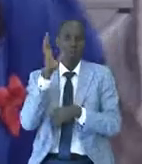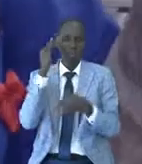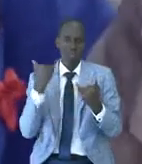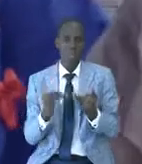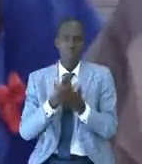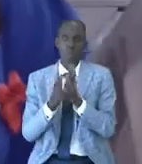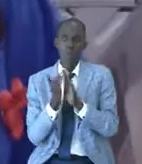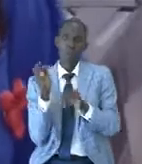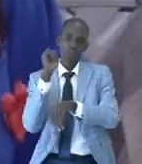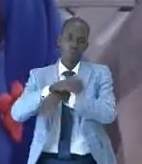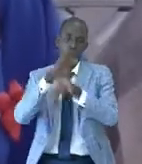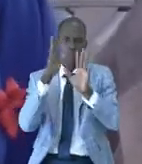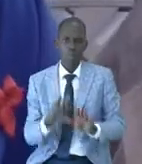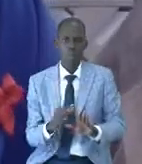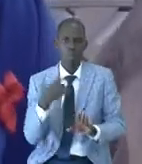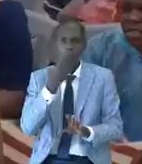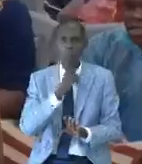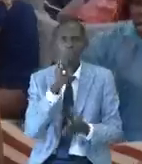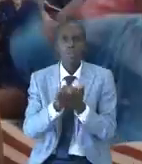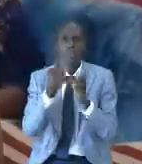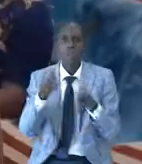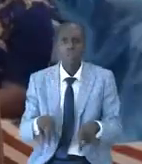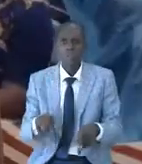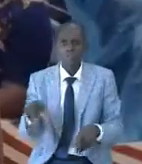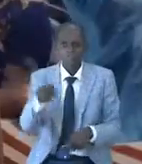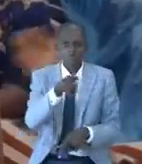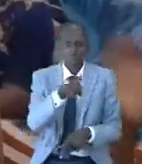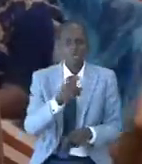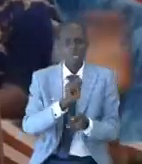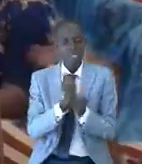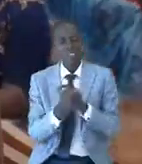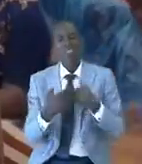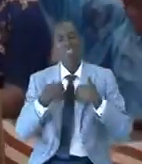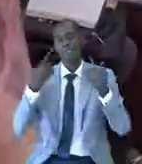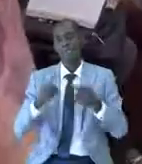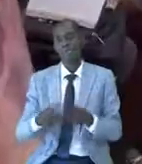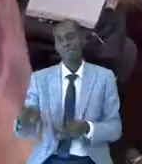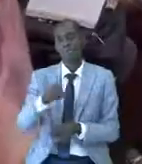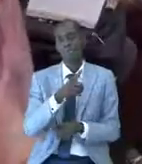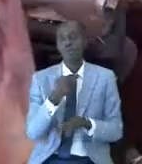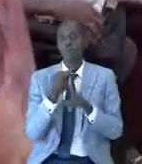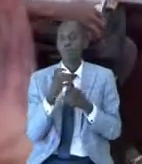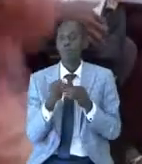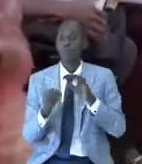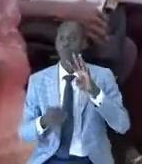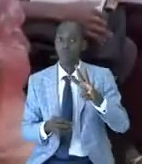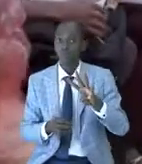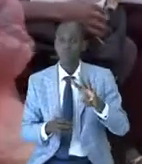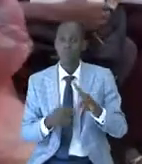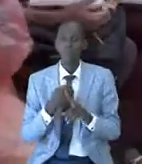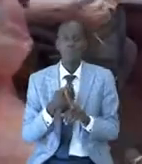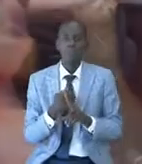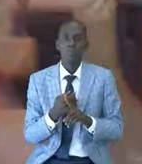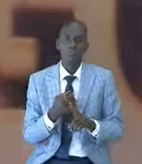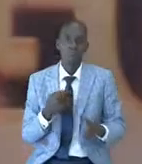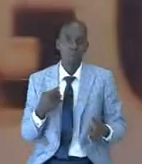Amen. Am I talking to a conqueror there today? Change has come. Yeah. From number four is from average